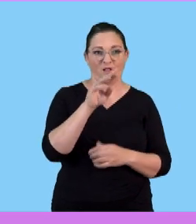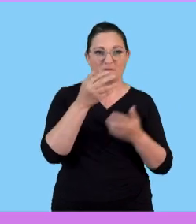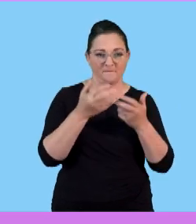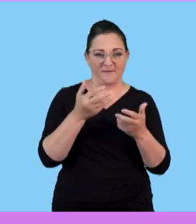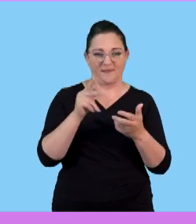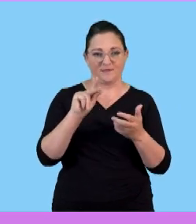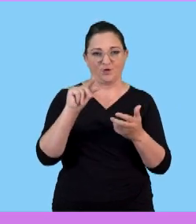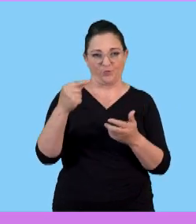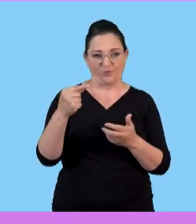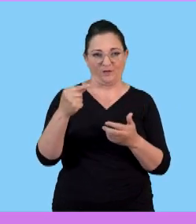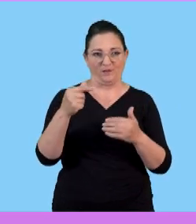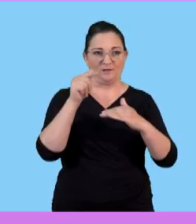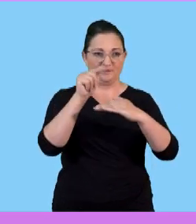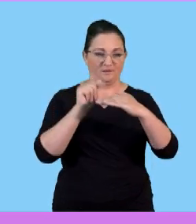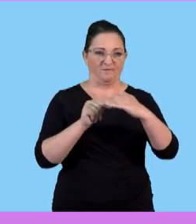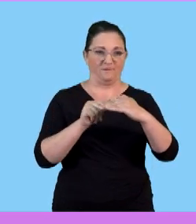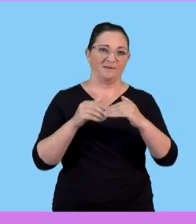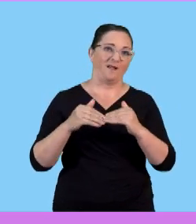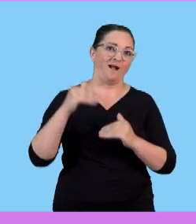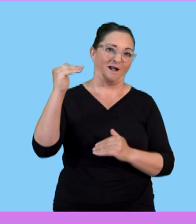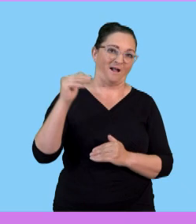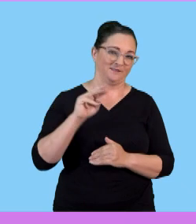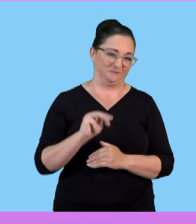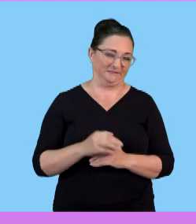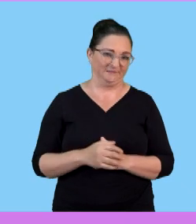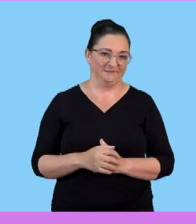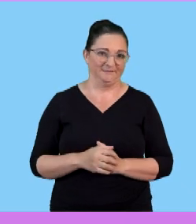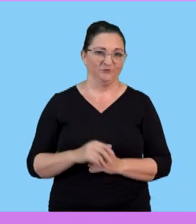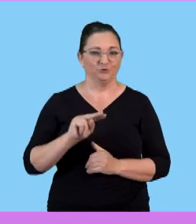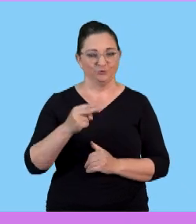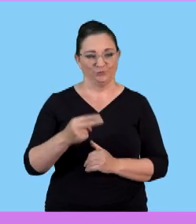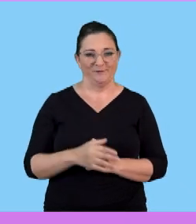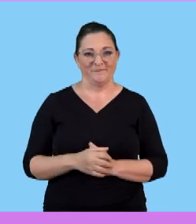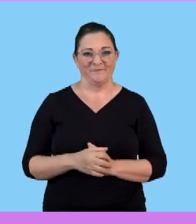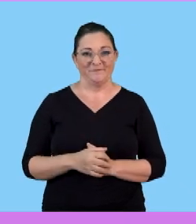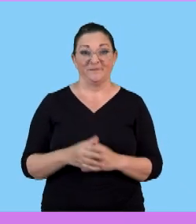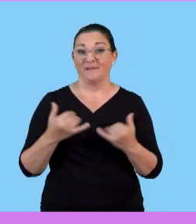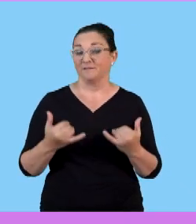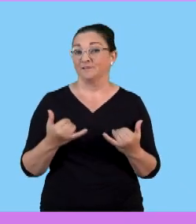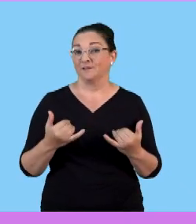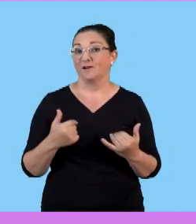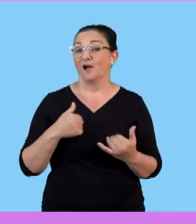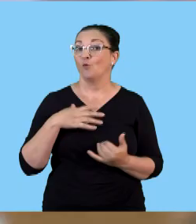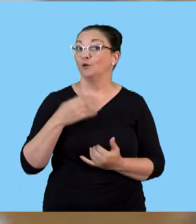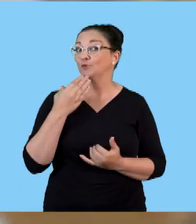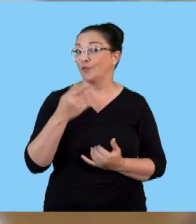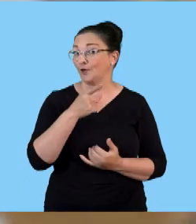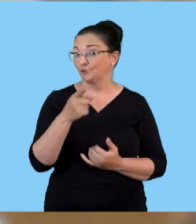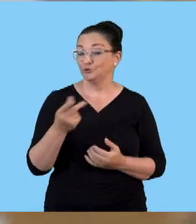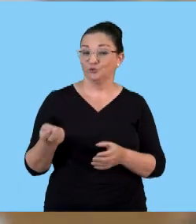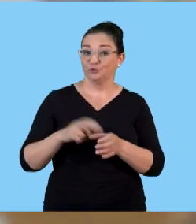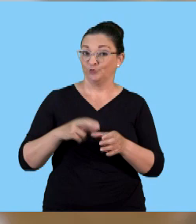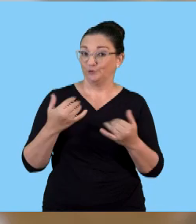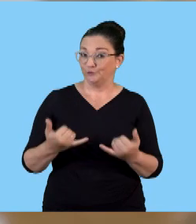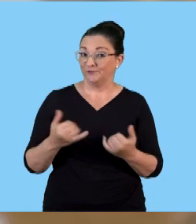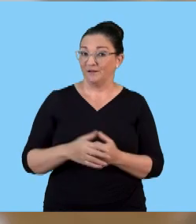equals mass in kilograms divided by your height in meters squared. Guys, at this point in time, I would like to thank